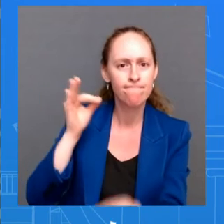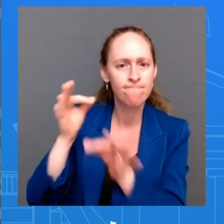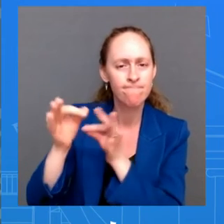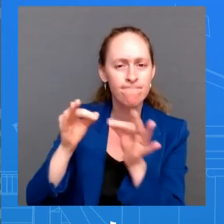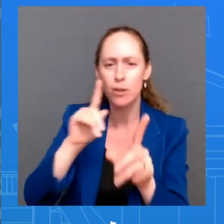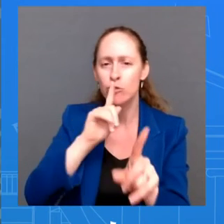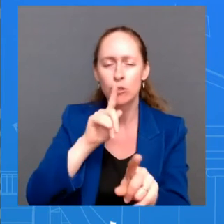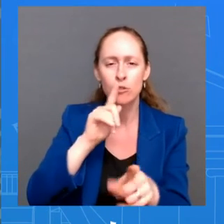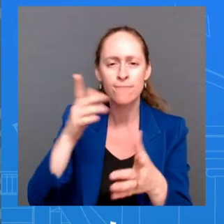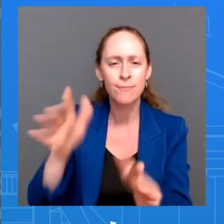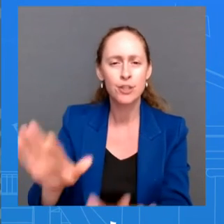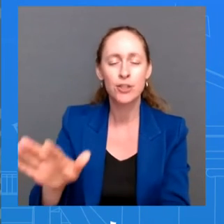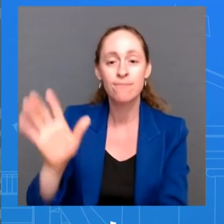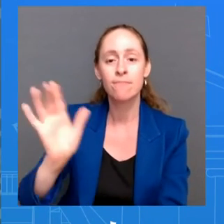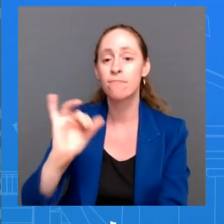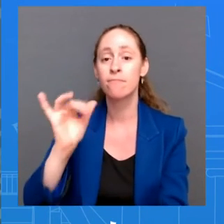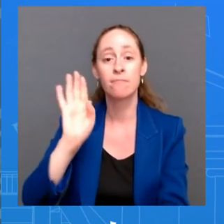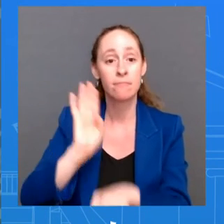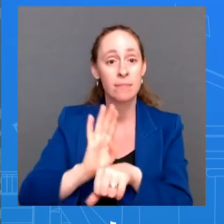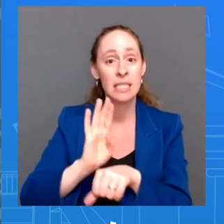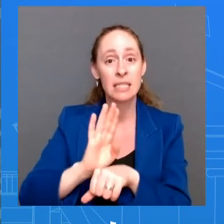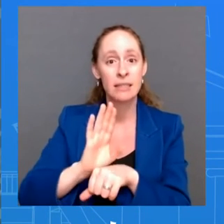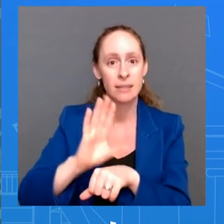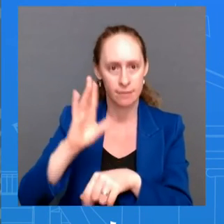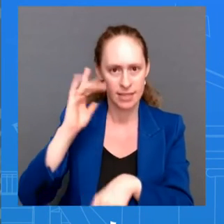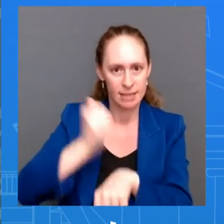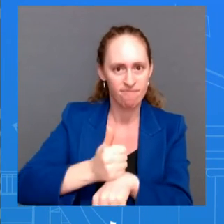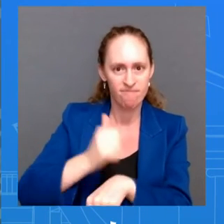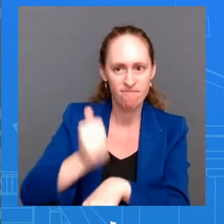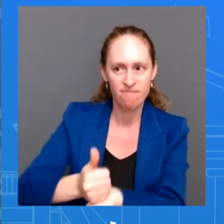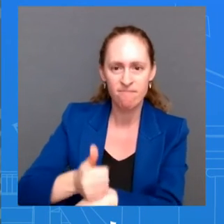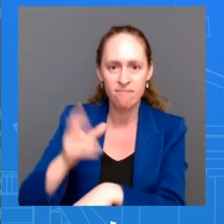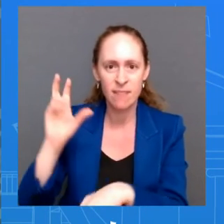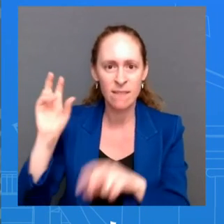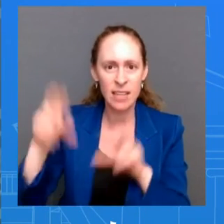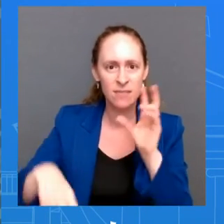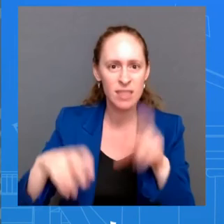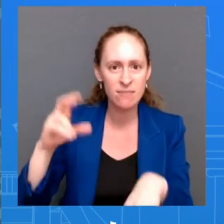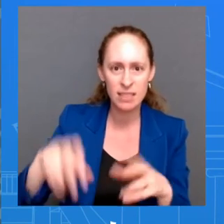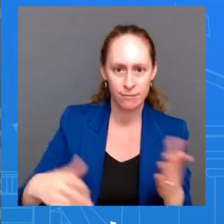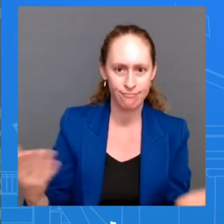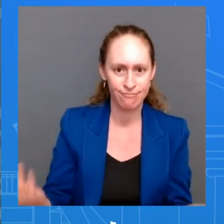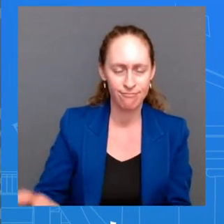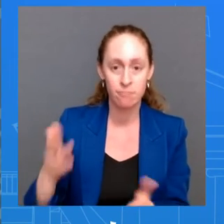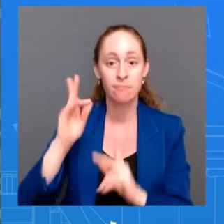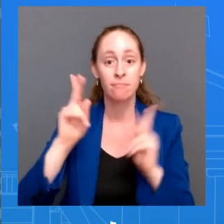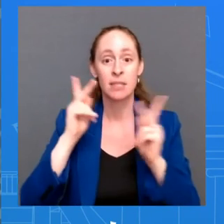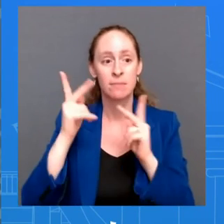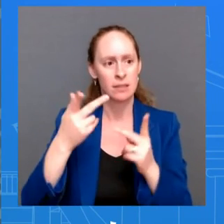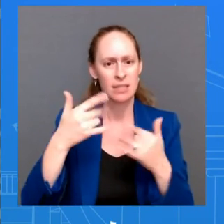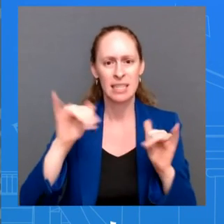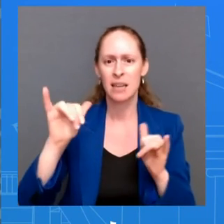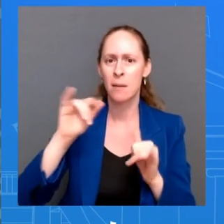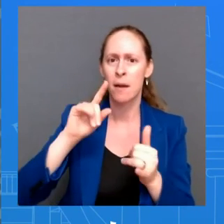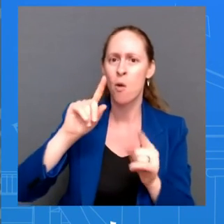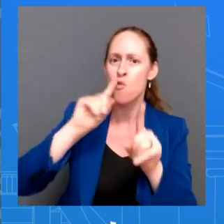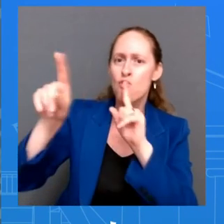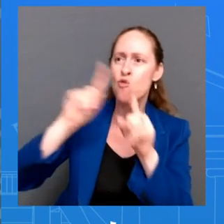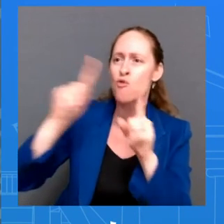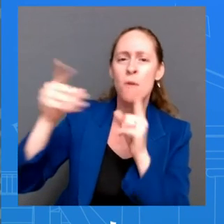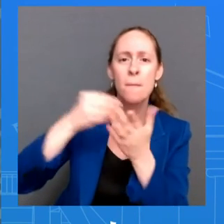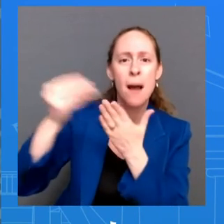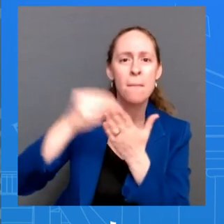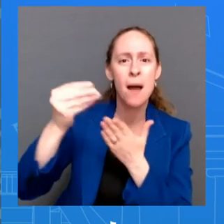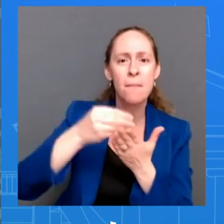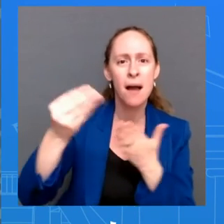all of that, matters in what we're seeing currently. But we understand that there's more work to be done as we talk about inflation, as we